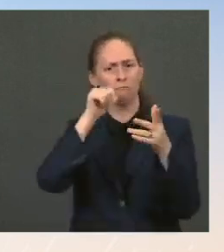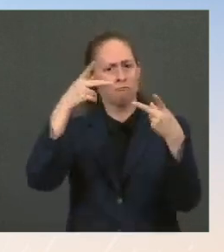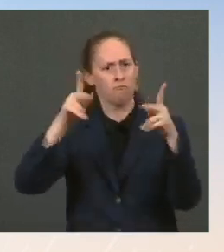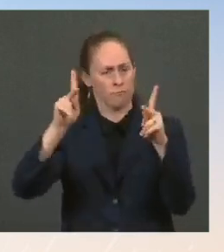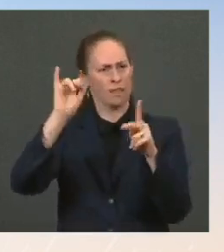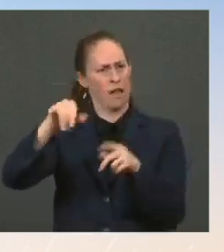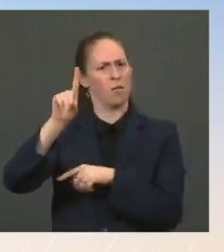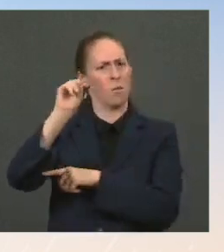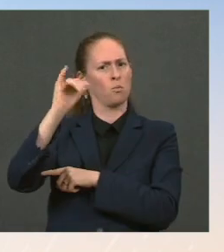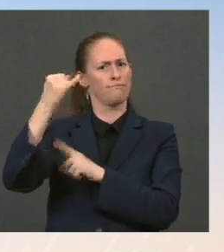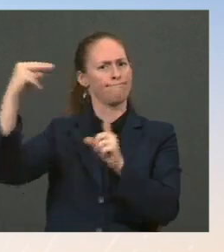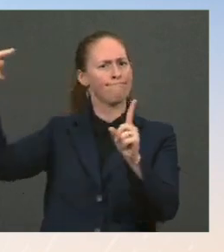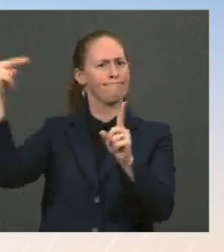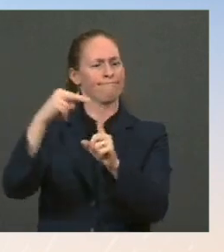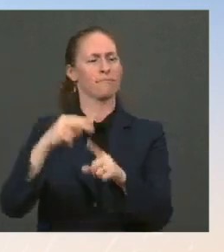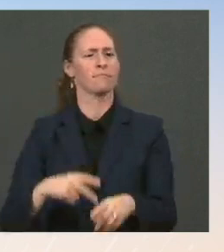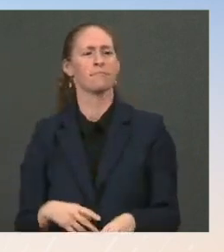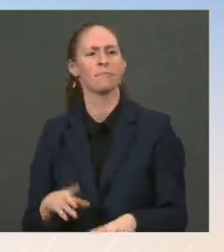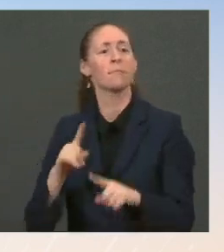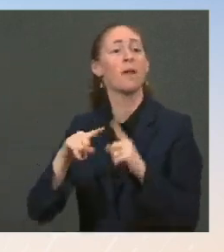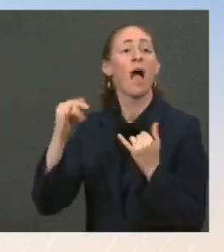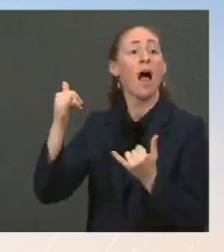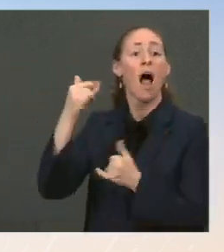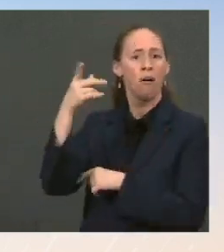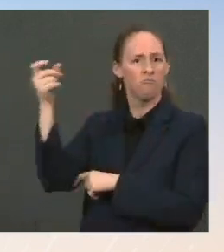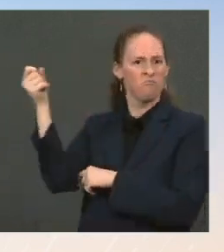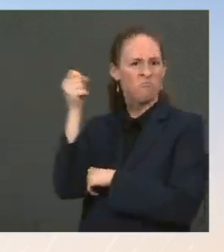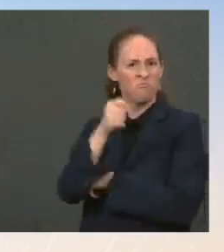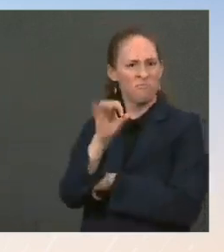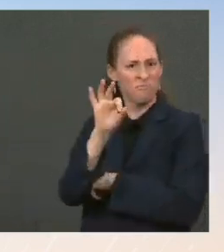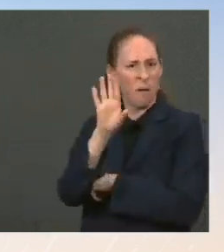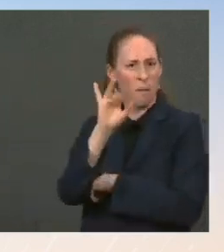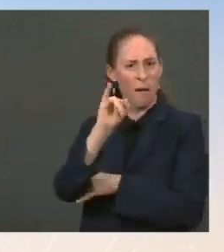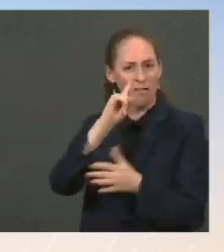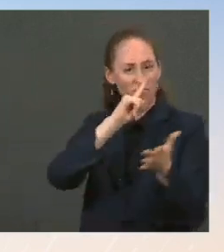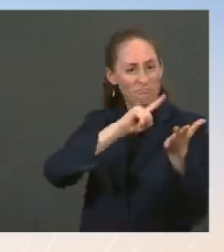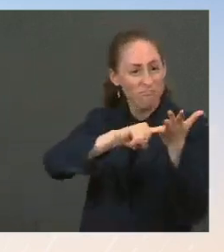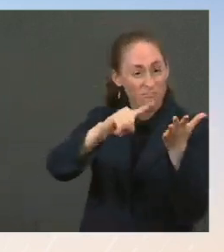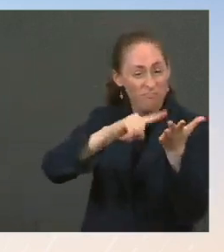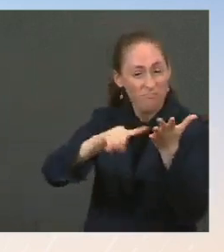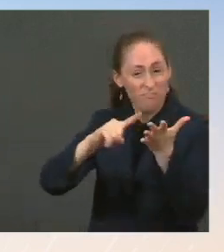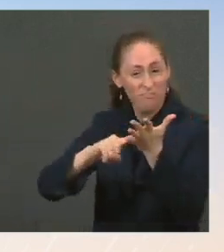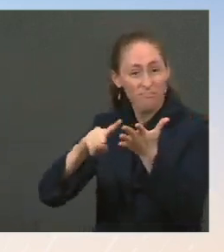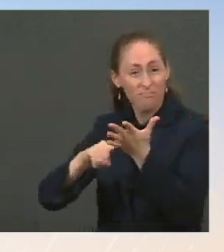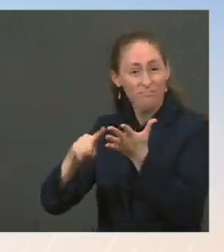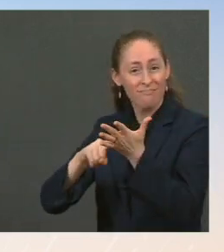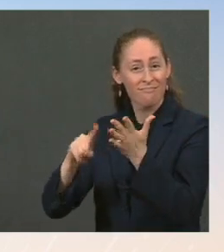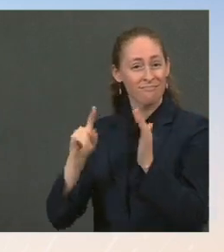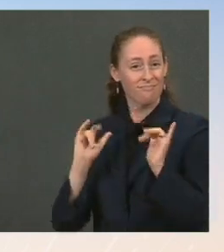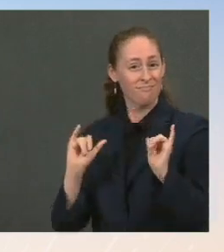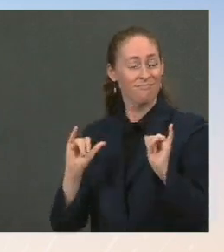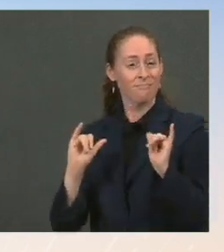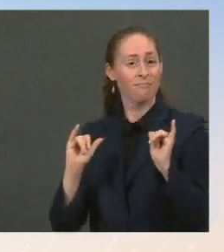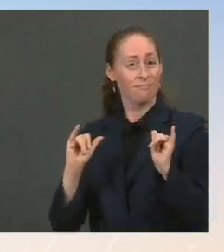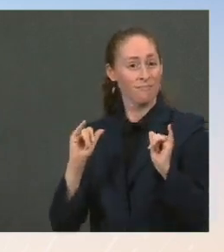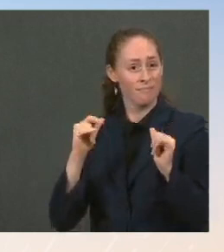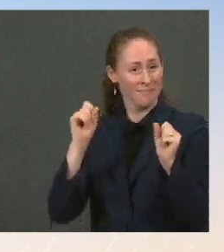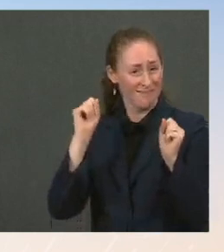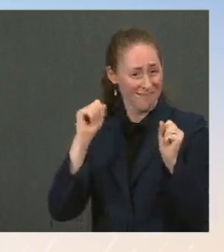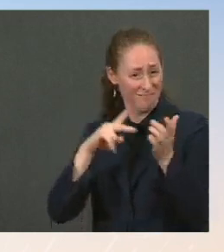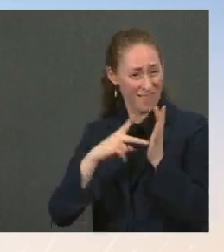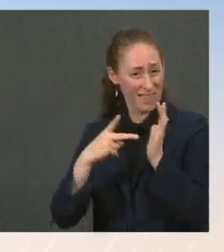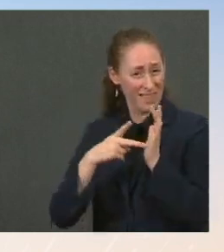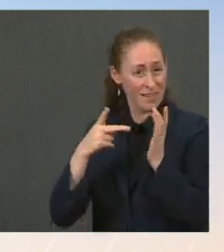Justice does now have the FBI on this. Something that the School Boards Association is asking for is for the administration to consider using the Patriot